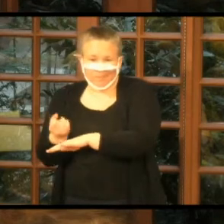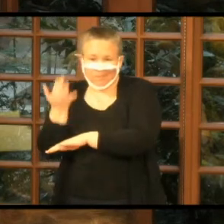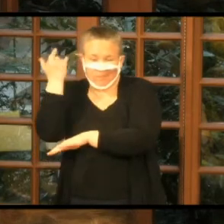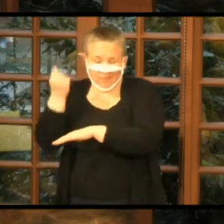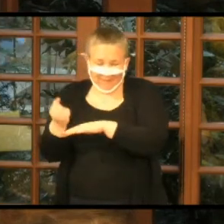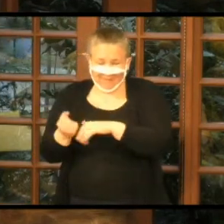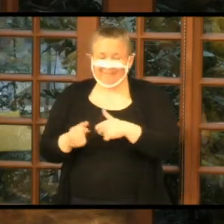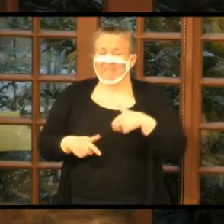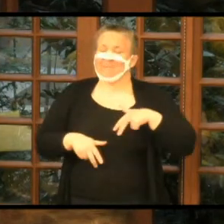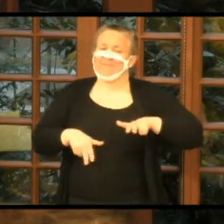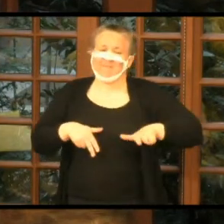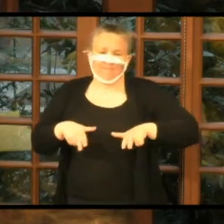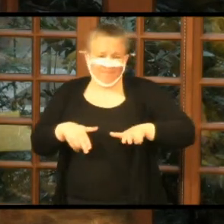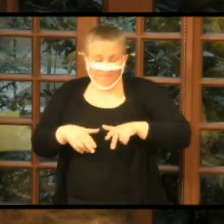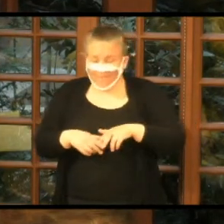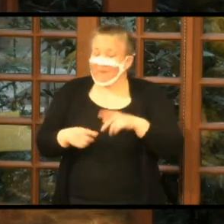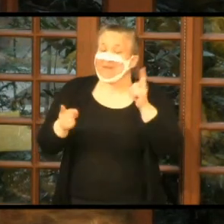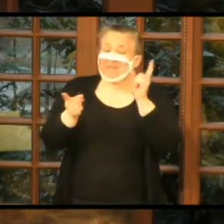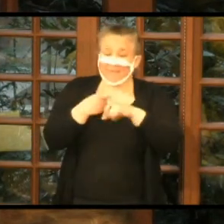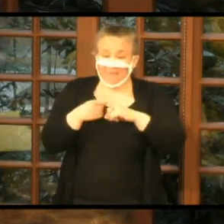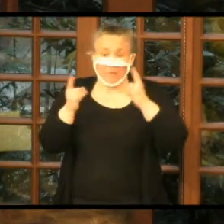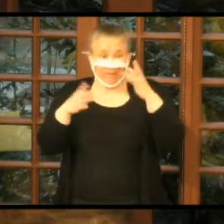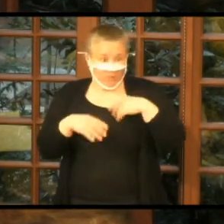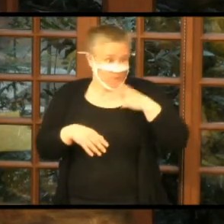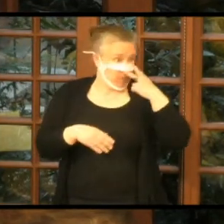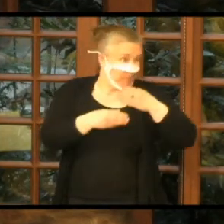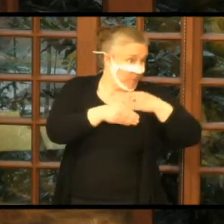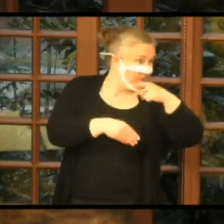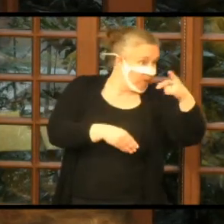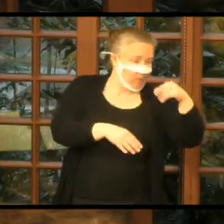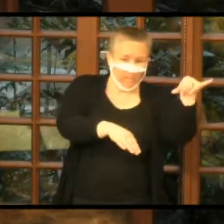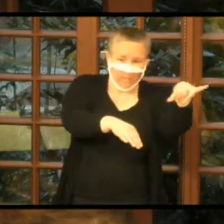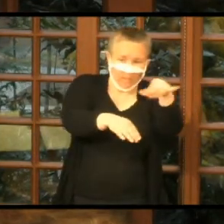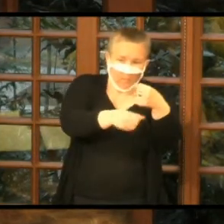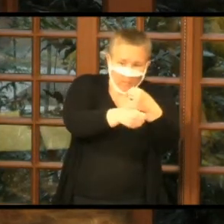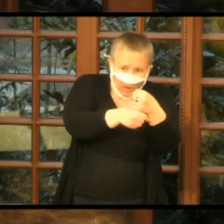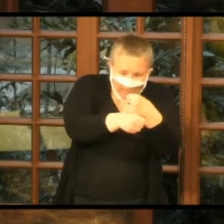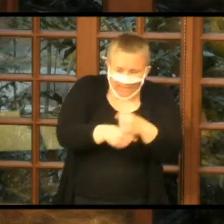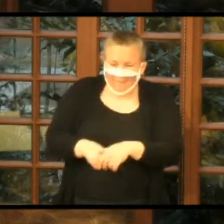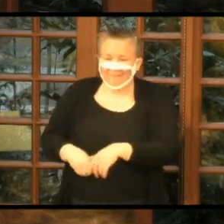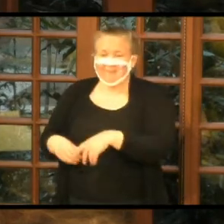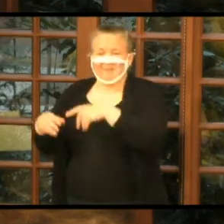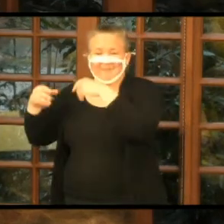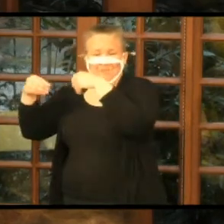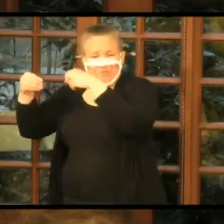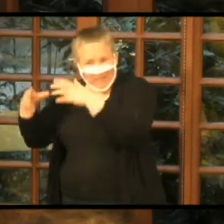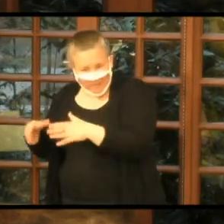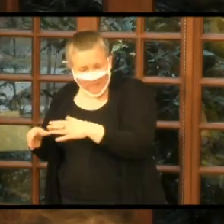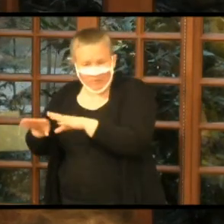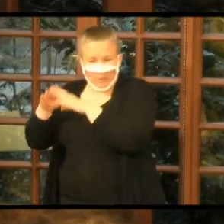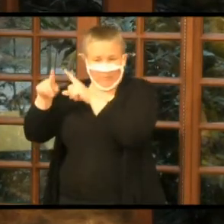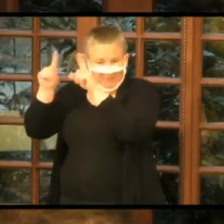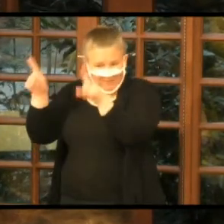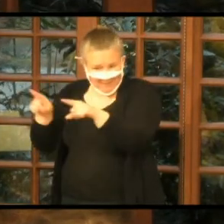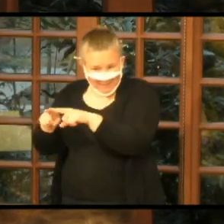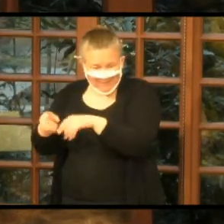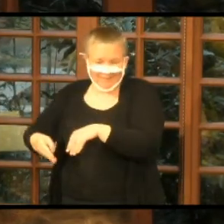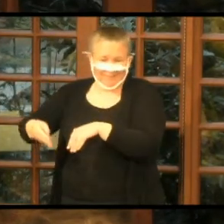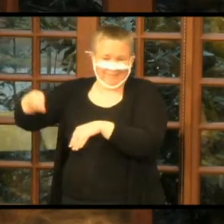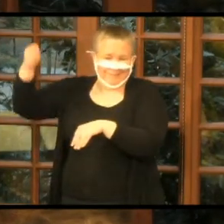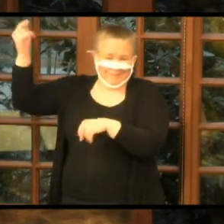until waitresses were pouring coffee through the restaurant windows, until shopkeepers unfolded their sidewalk signs with a clatter and a